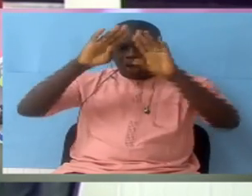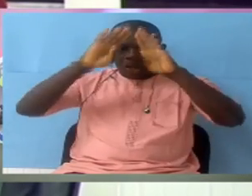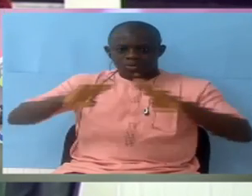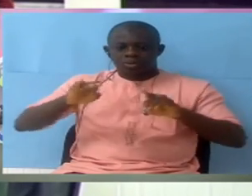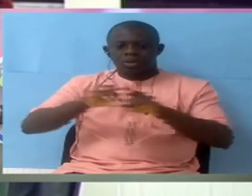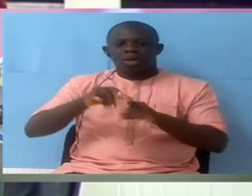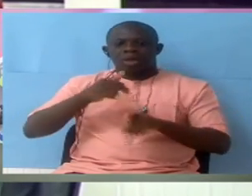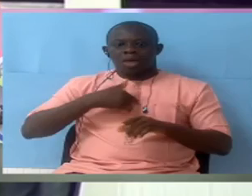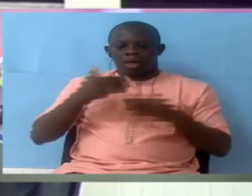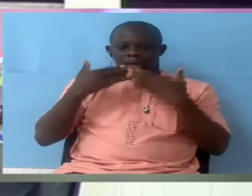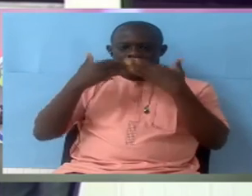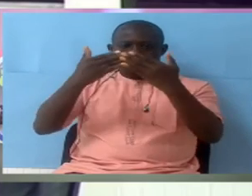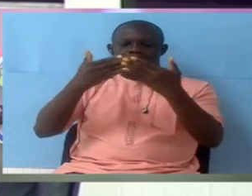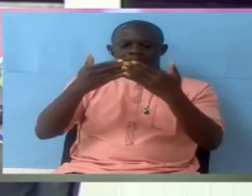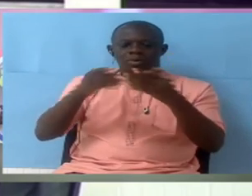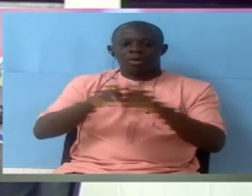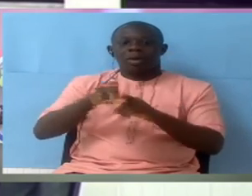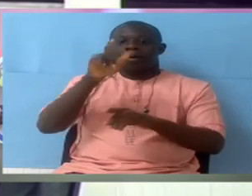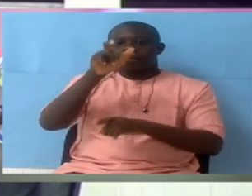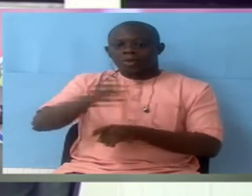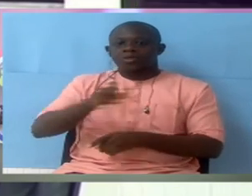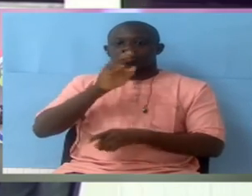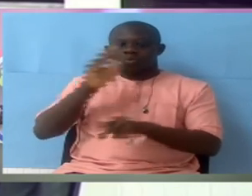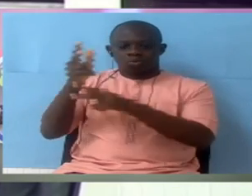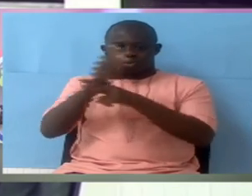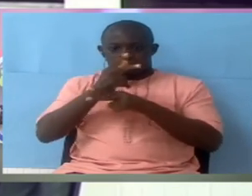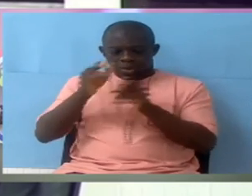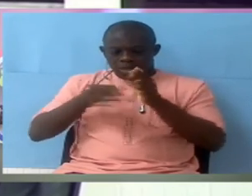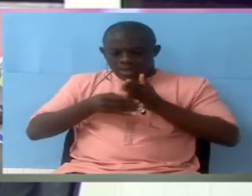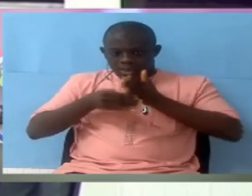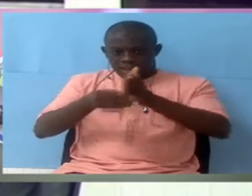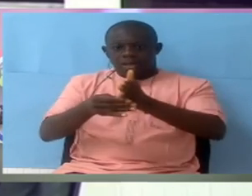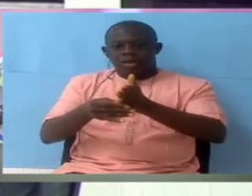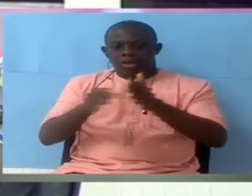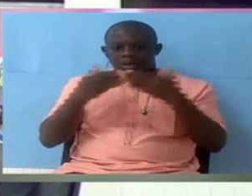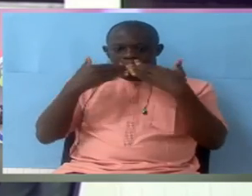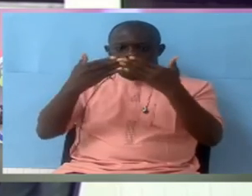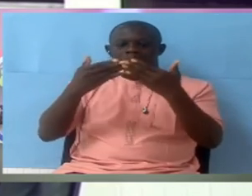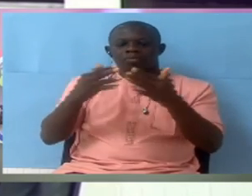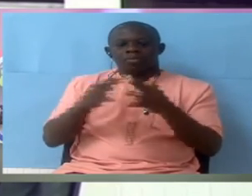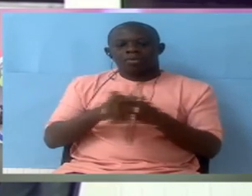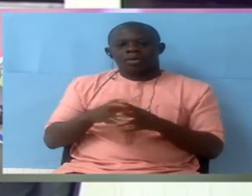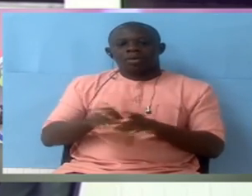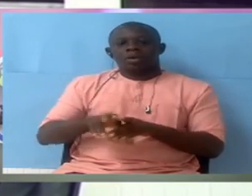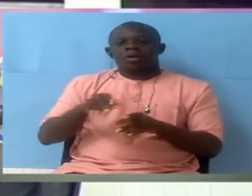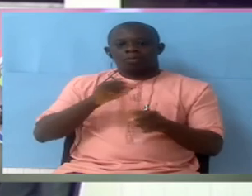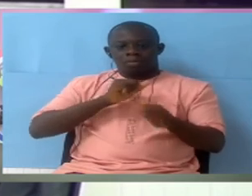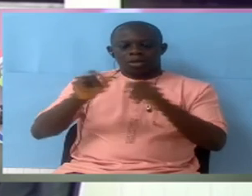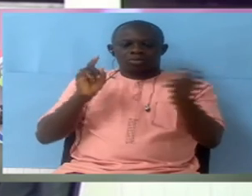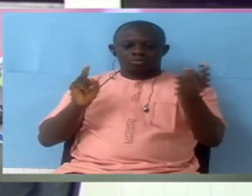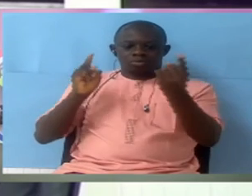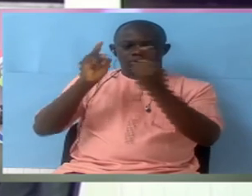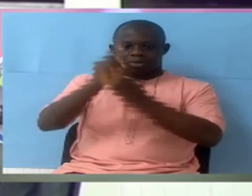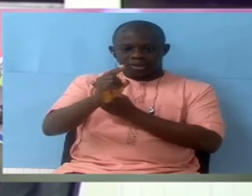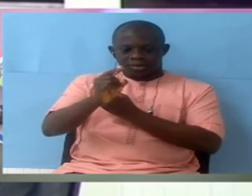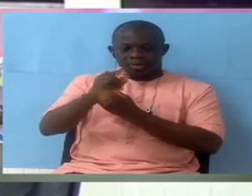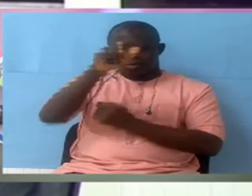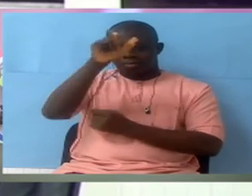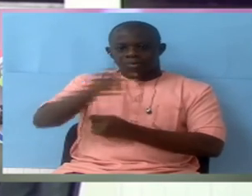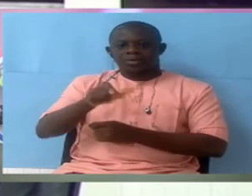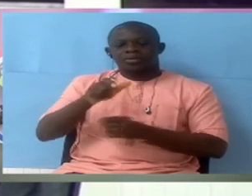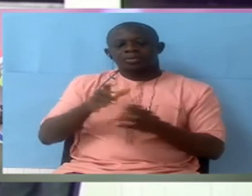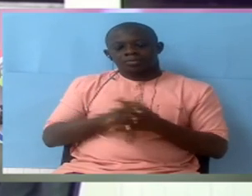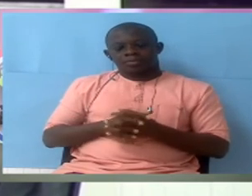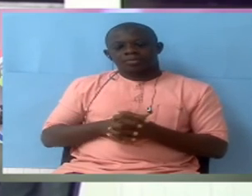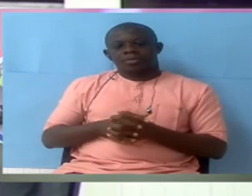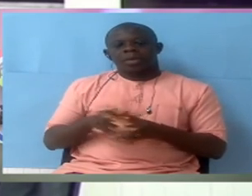Inform the guard commander. Pour hamal ki nga xamné mo fa jité ñi gardé. To replace him. Pour mu jël keneen mu